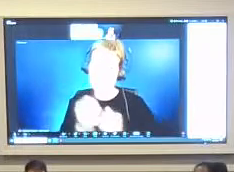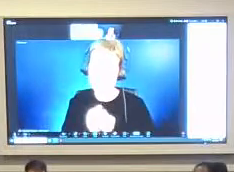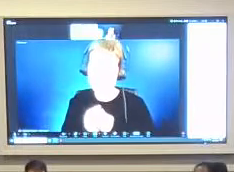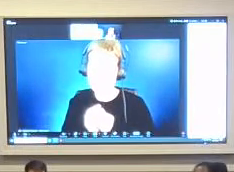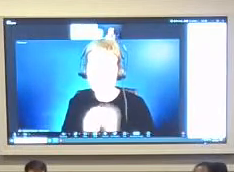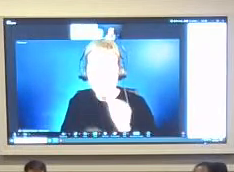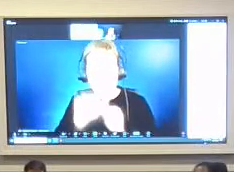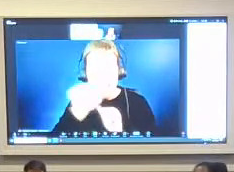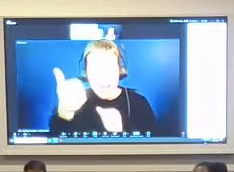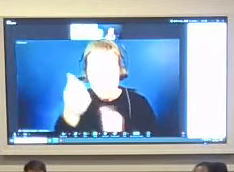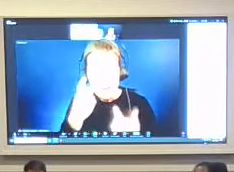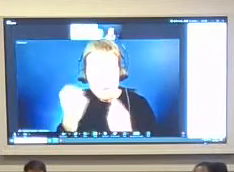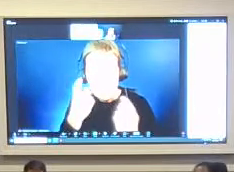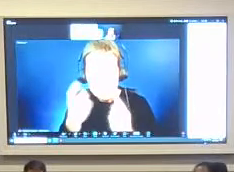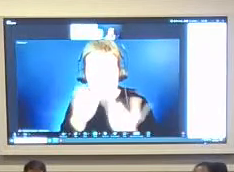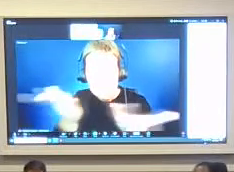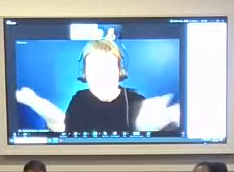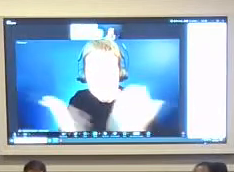for example?